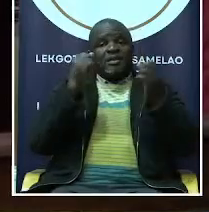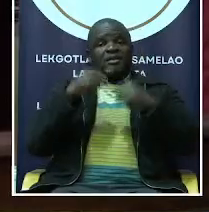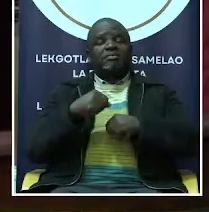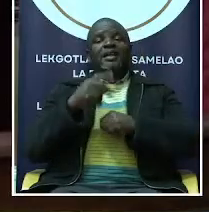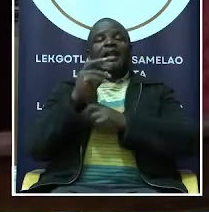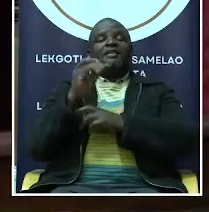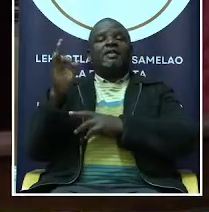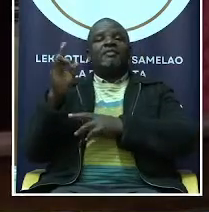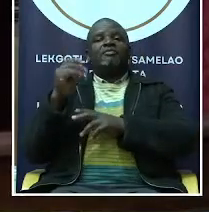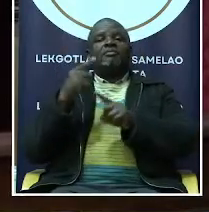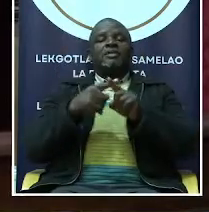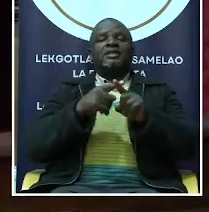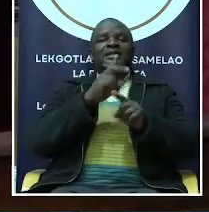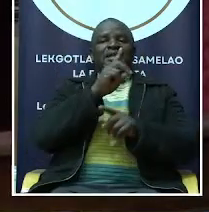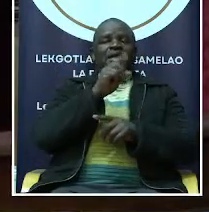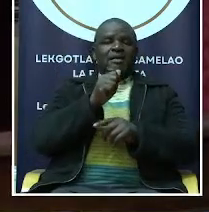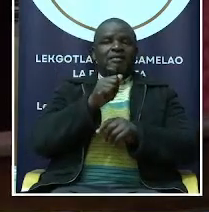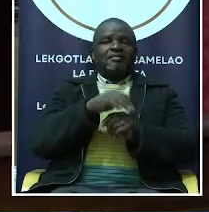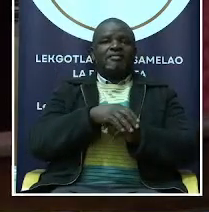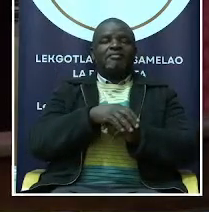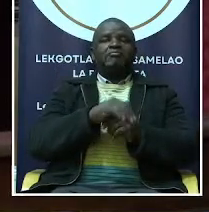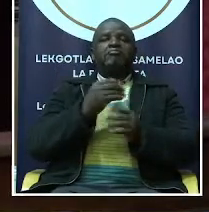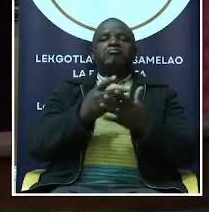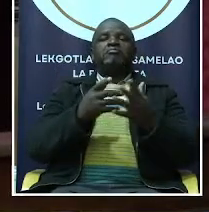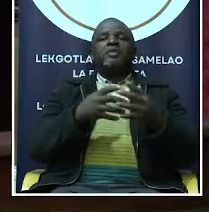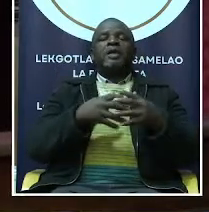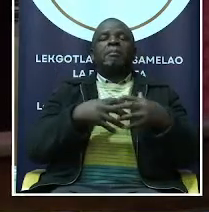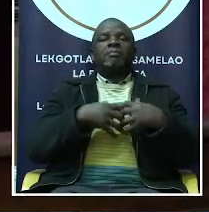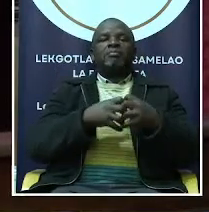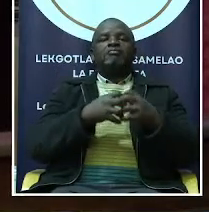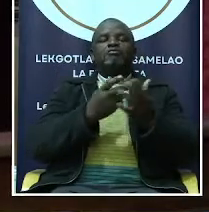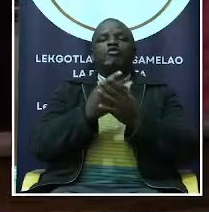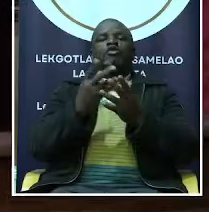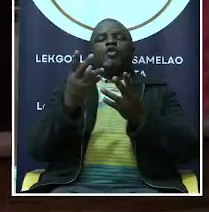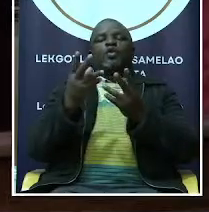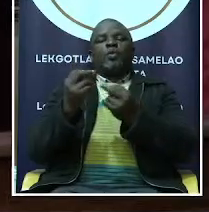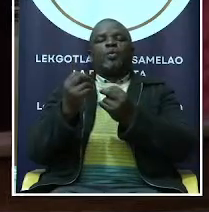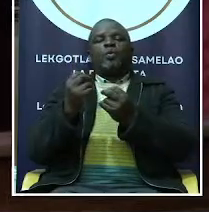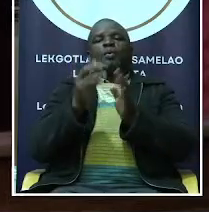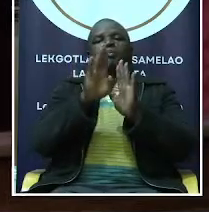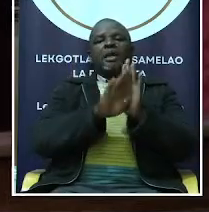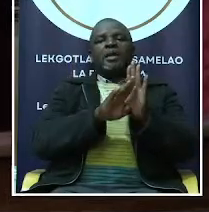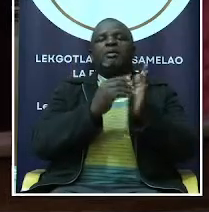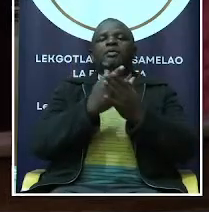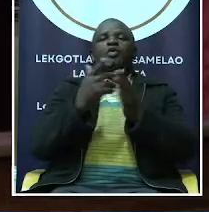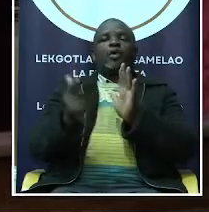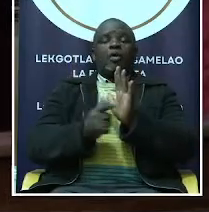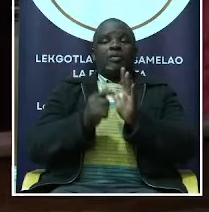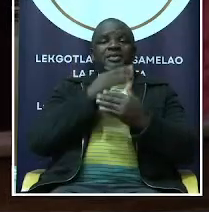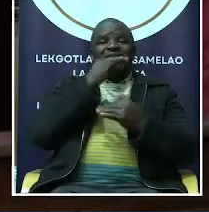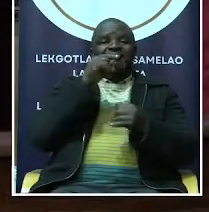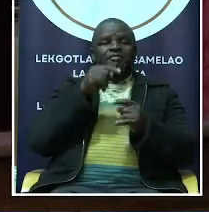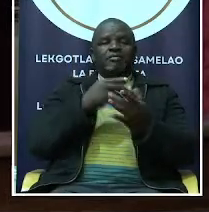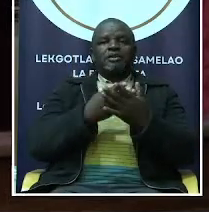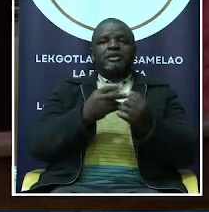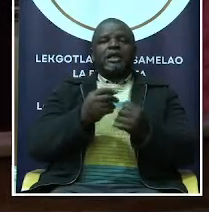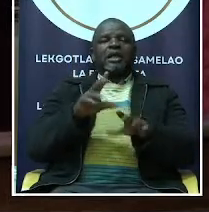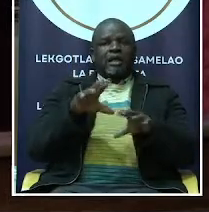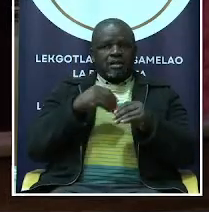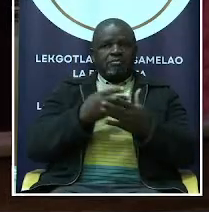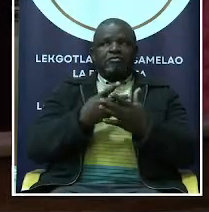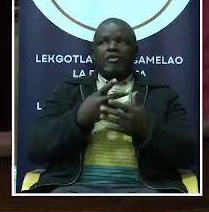the EFF and the DA that we form a new act, a new bill, a new law that will allow youth